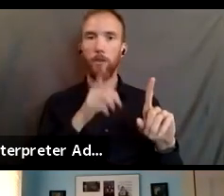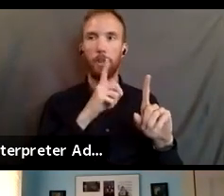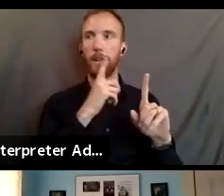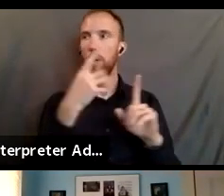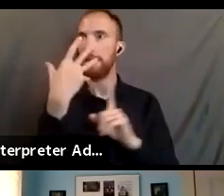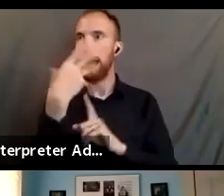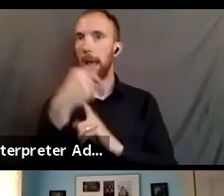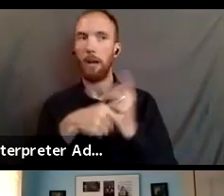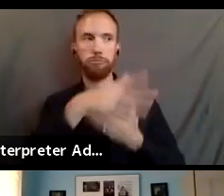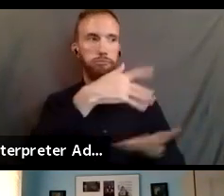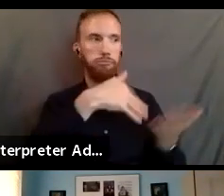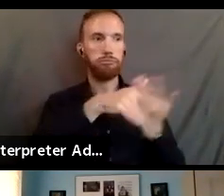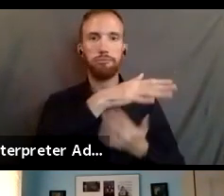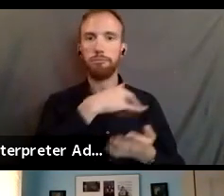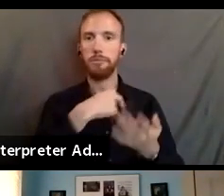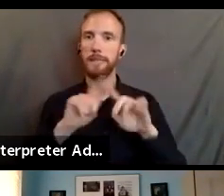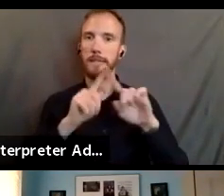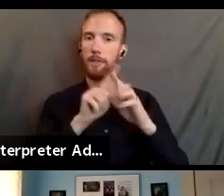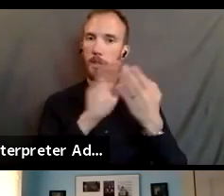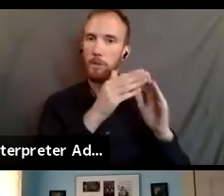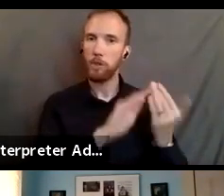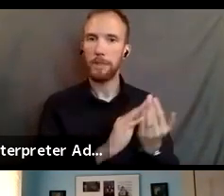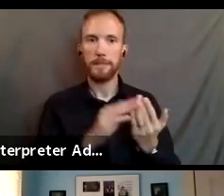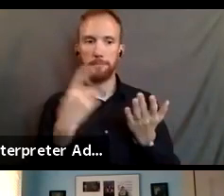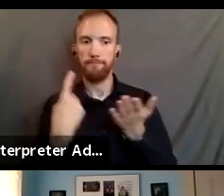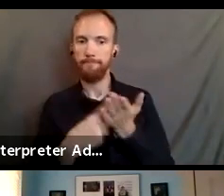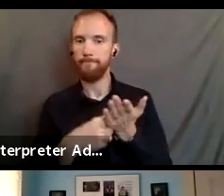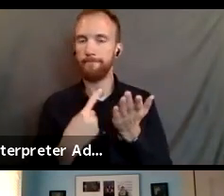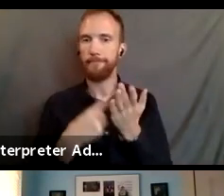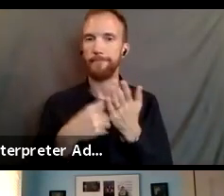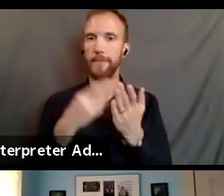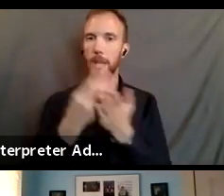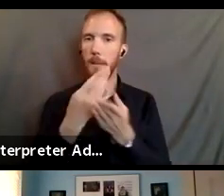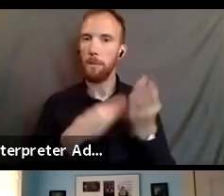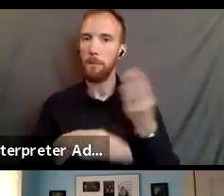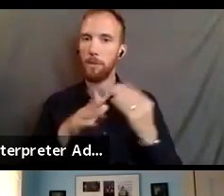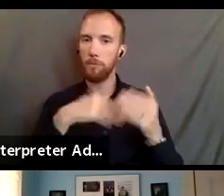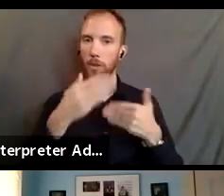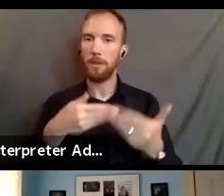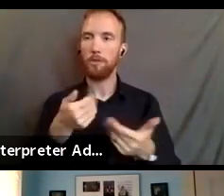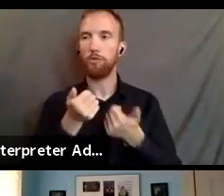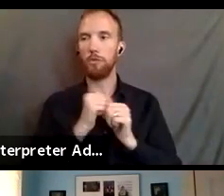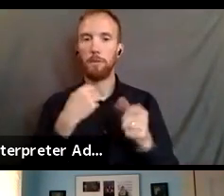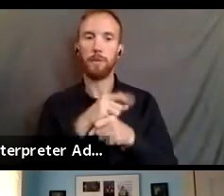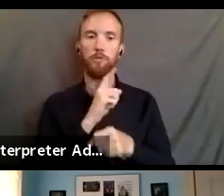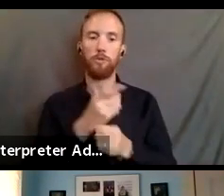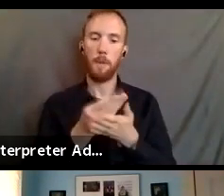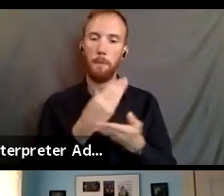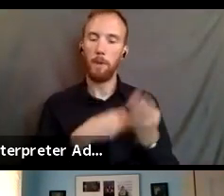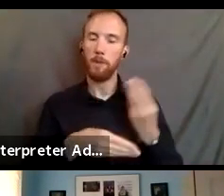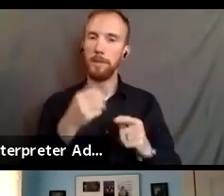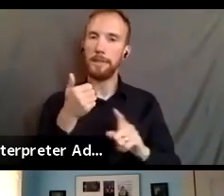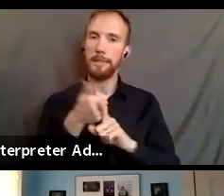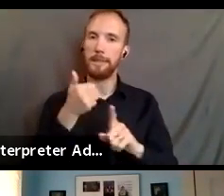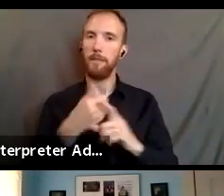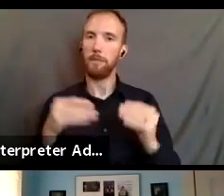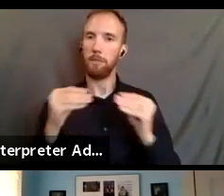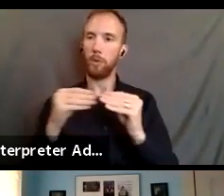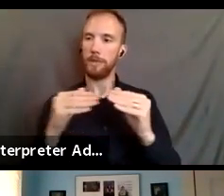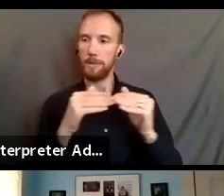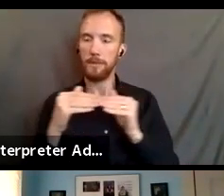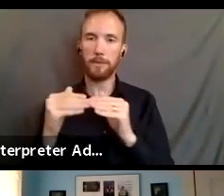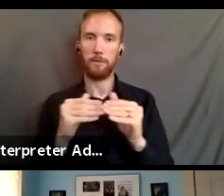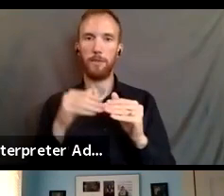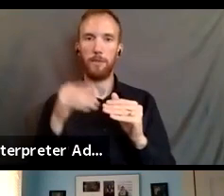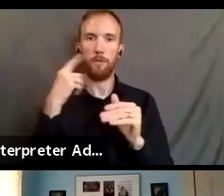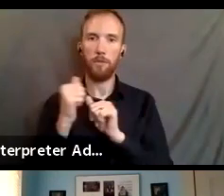budgeting process talking about um you know various ways to make the budget more equitable showing us the ways that those conversations